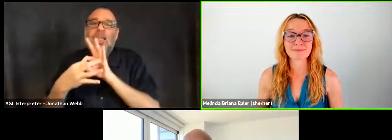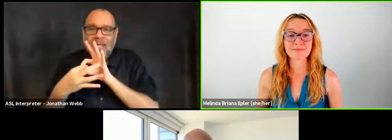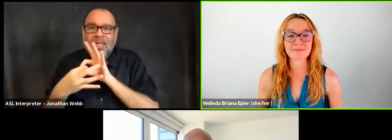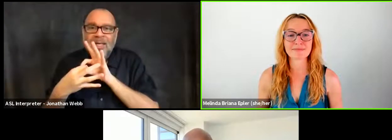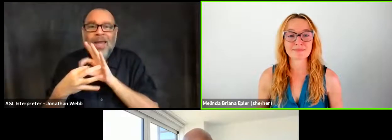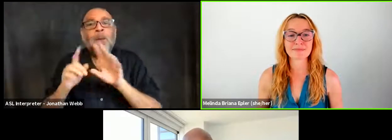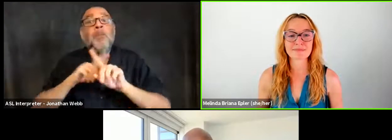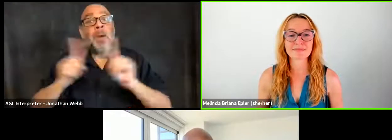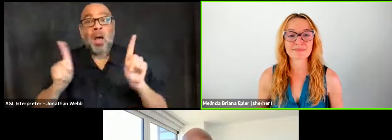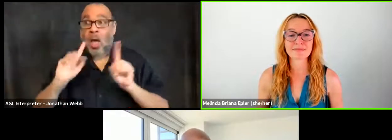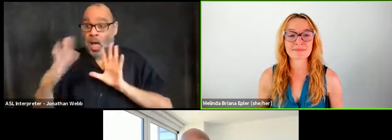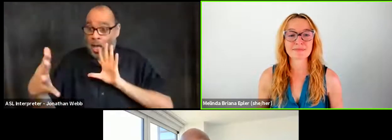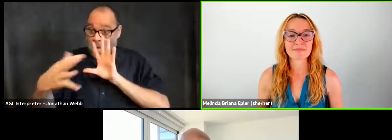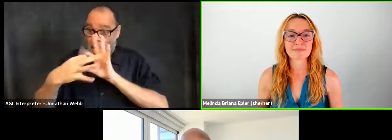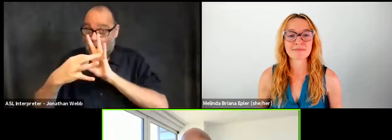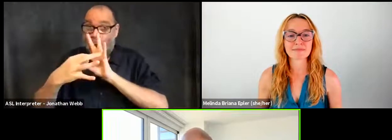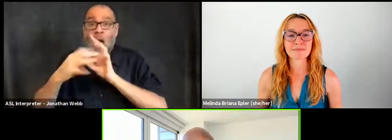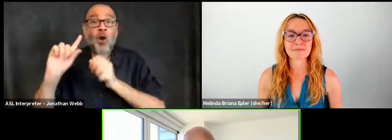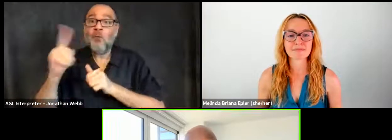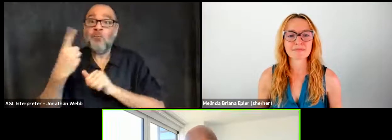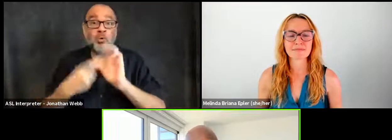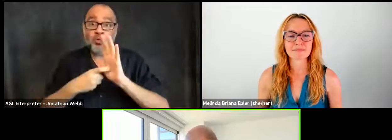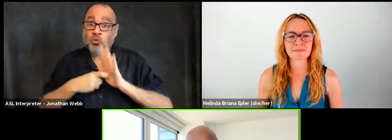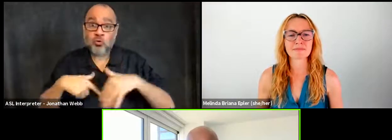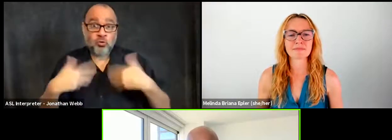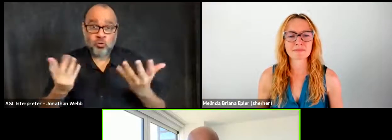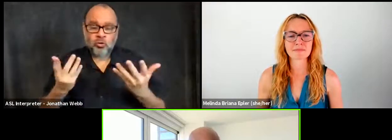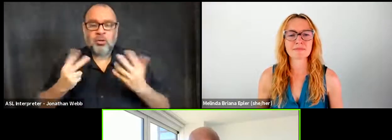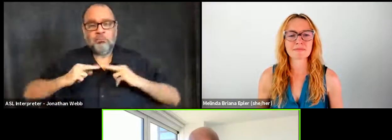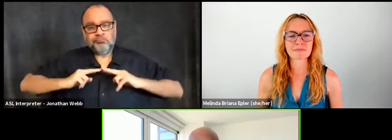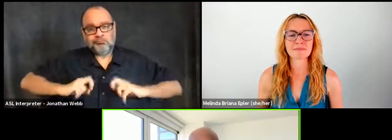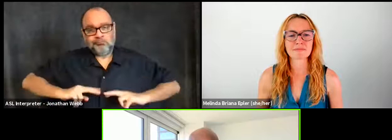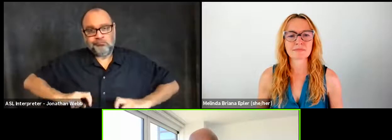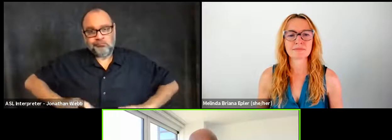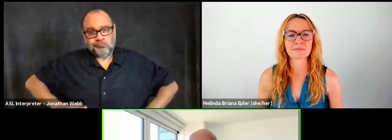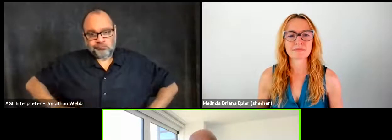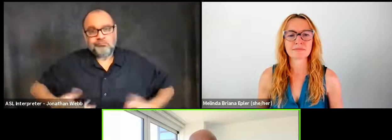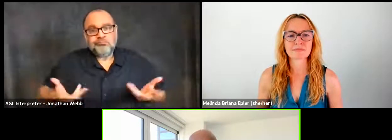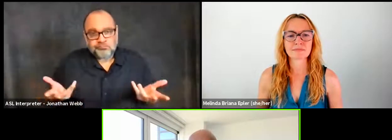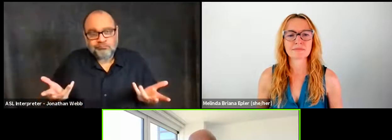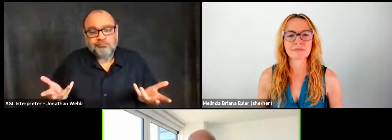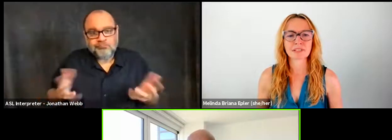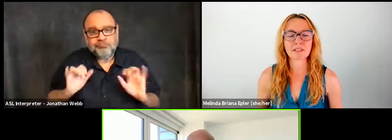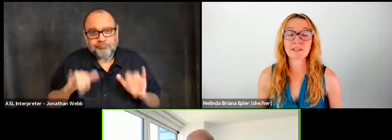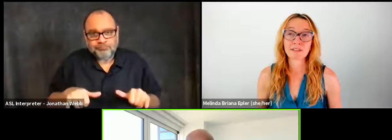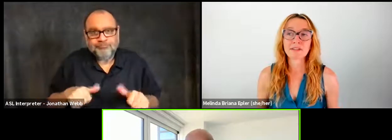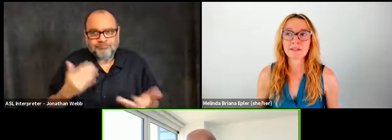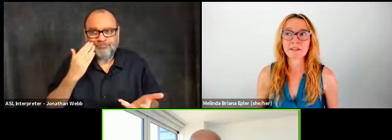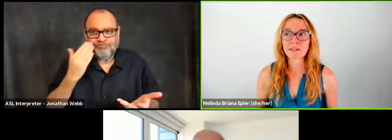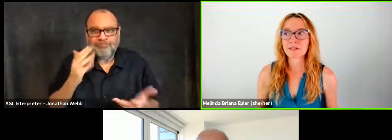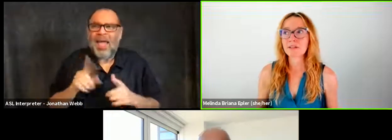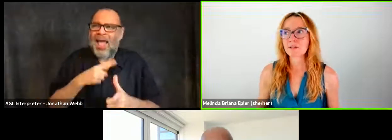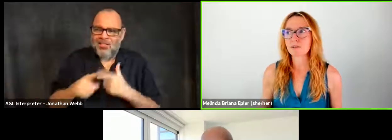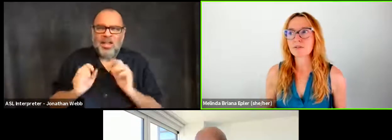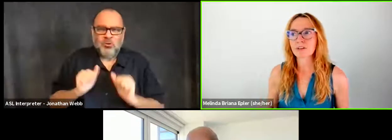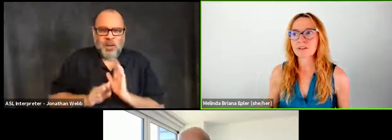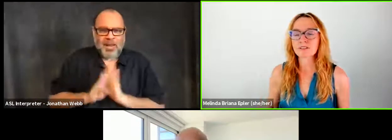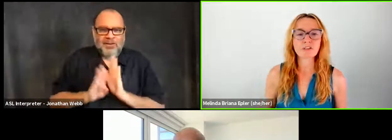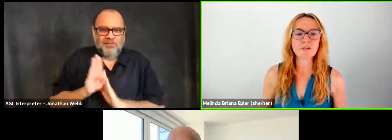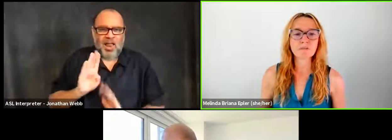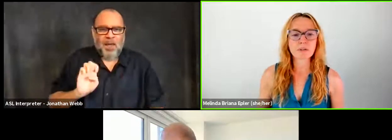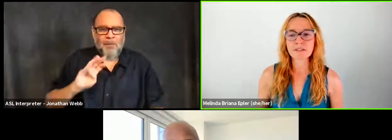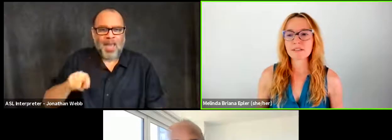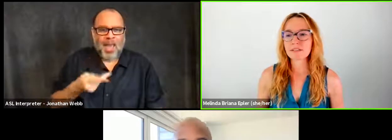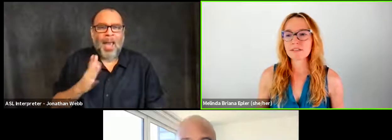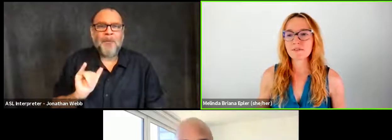look, trying to make a good assumption with empathy, like you said, for others. And I think it's also